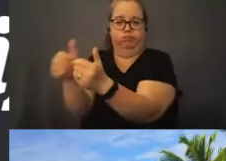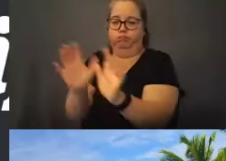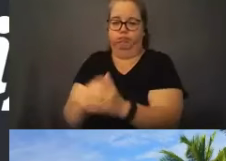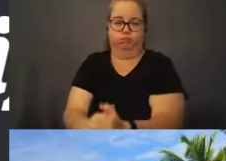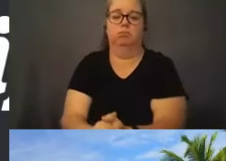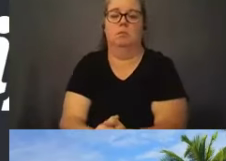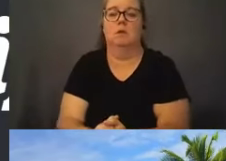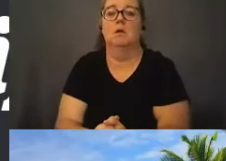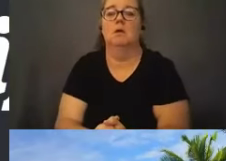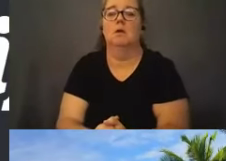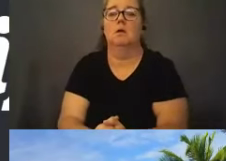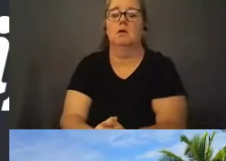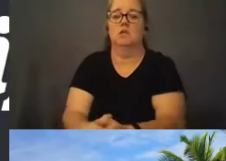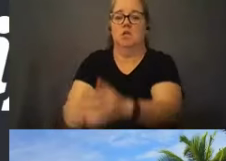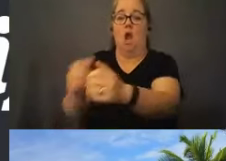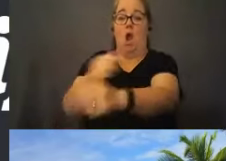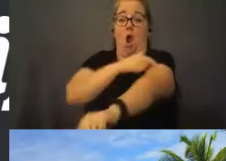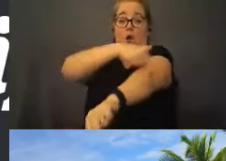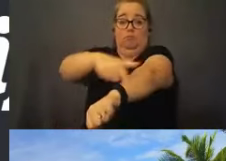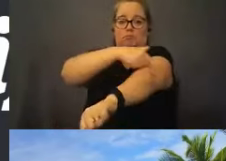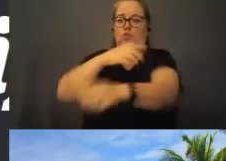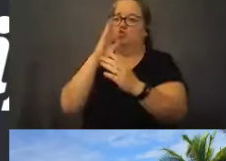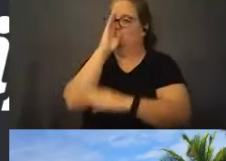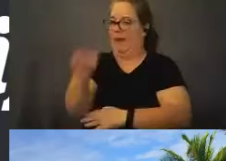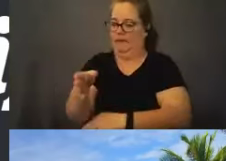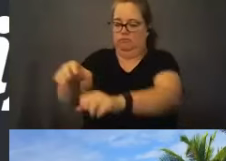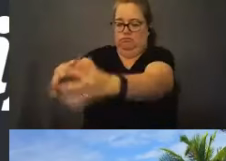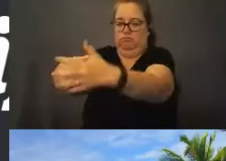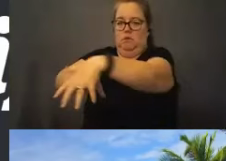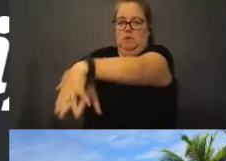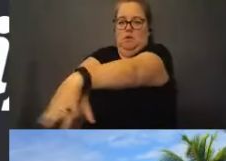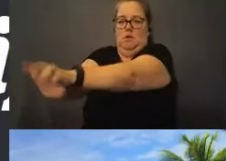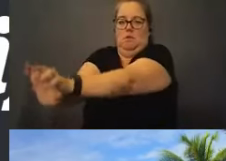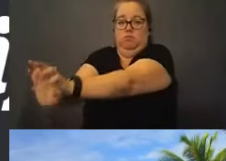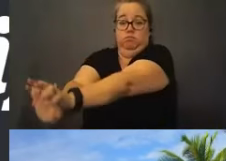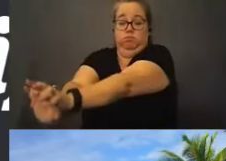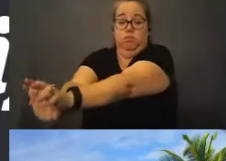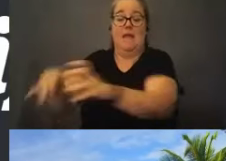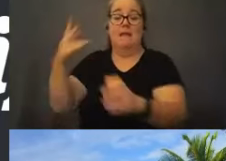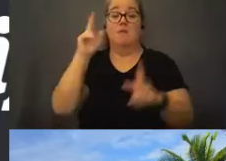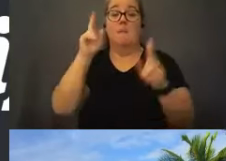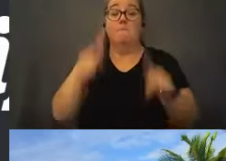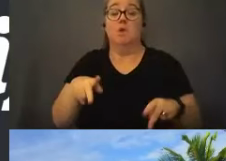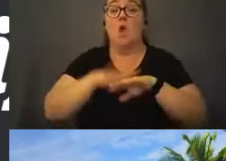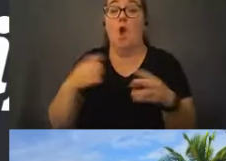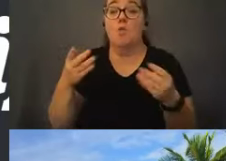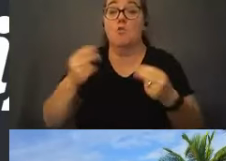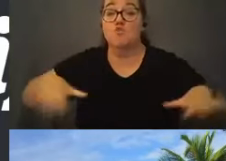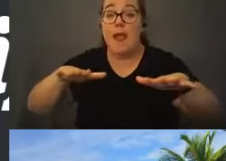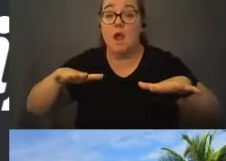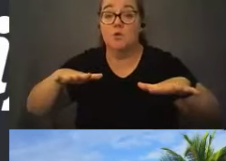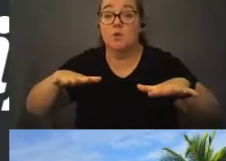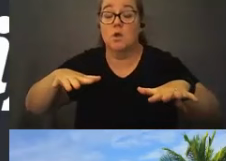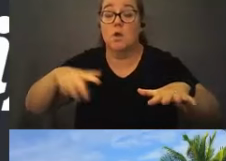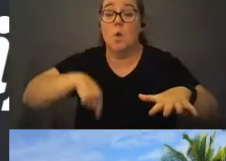and very straight arms. And it's best if the person is on the ground and we're kneeling next to